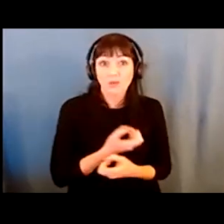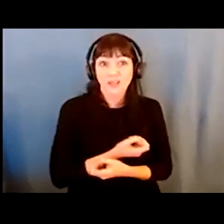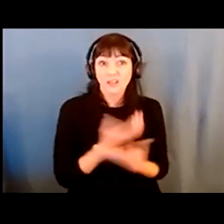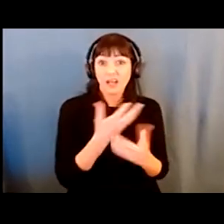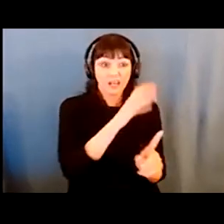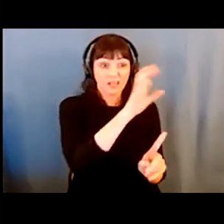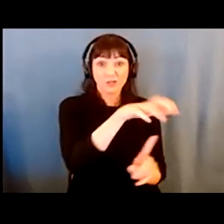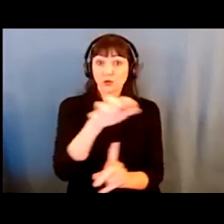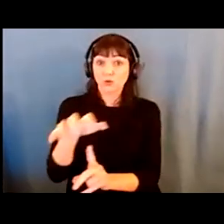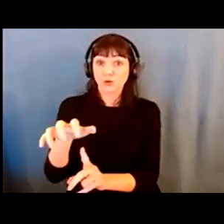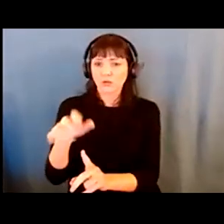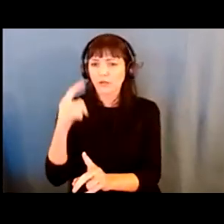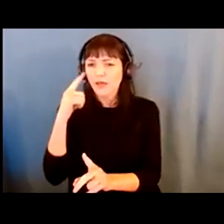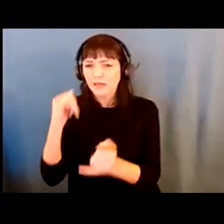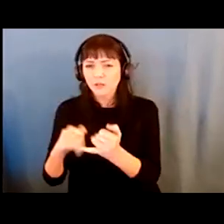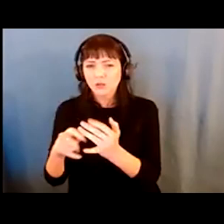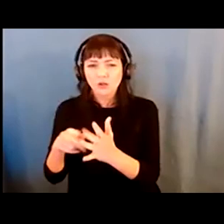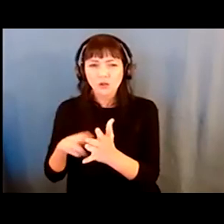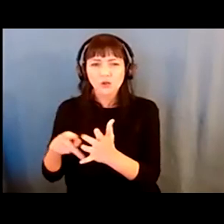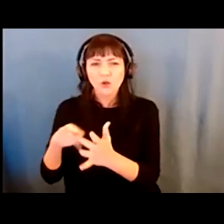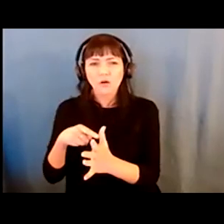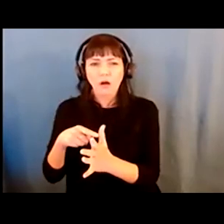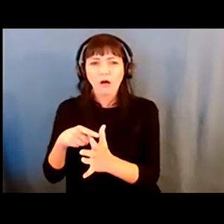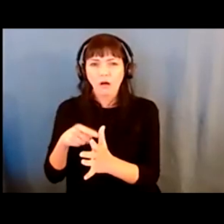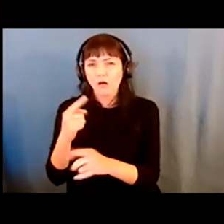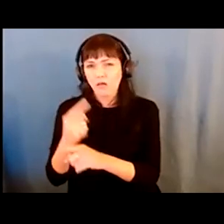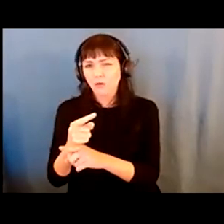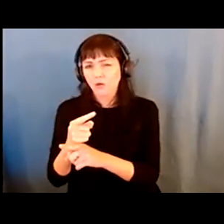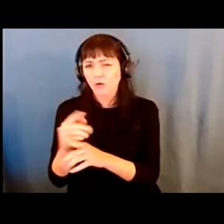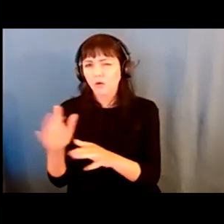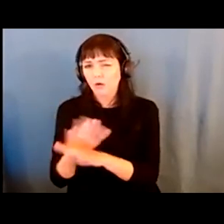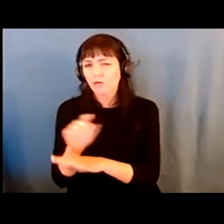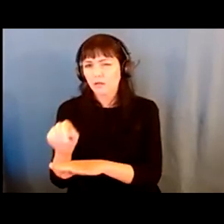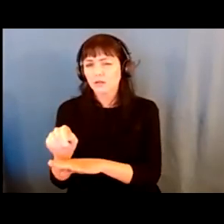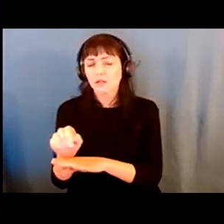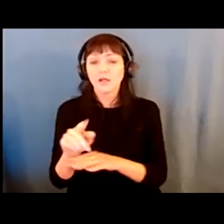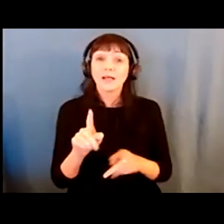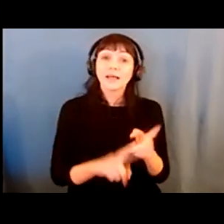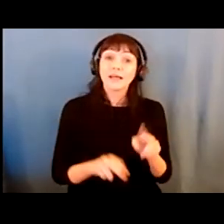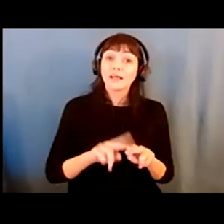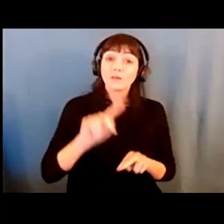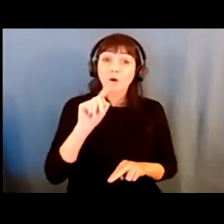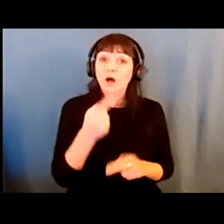I think Sonia referenced to it as well. If you can't be honest and open about something